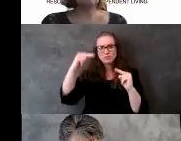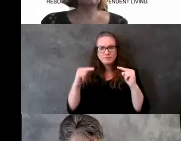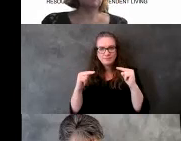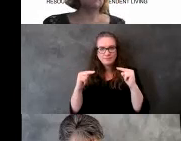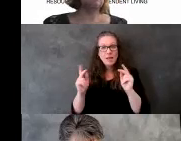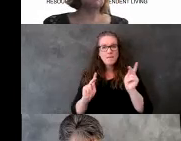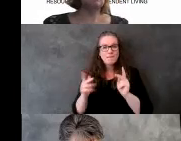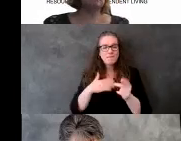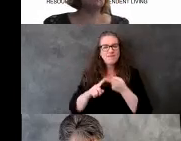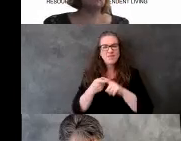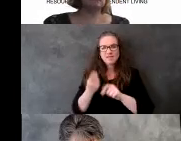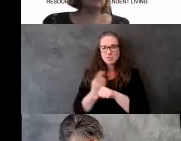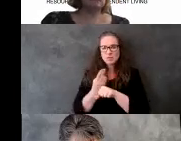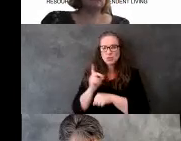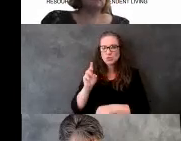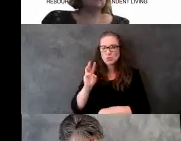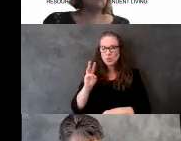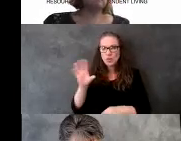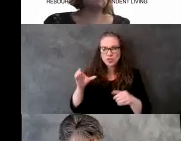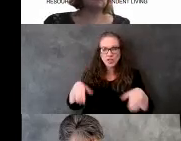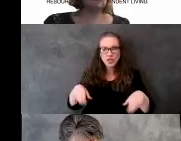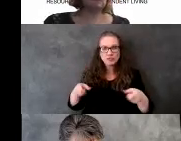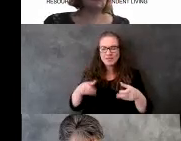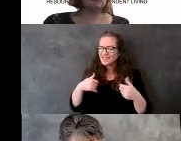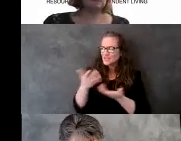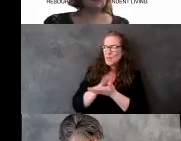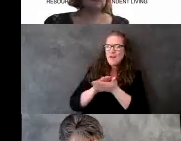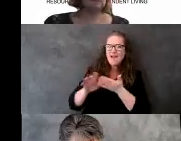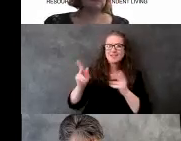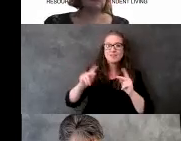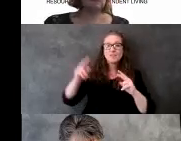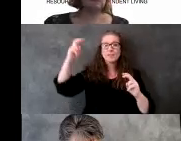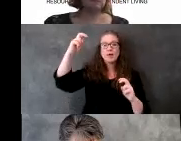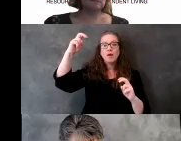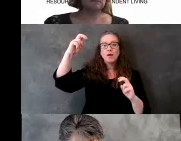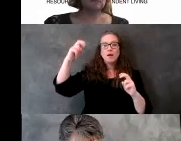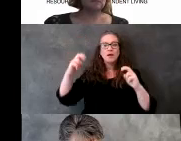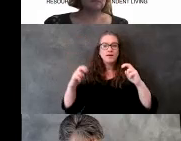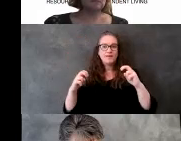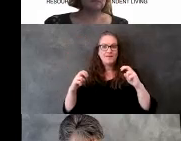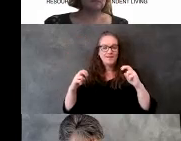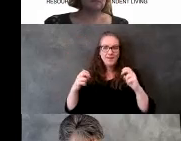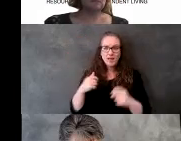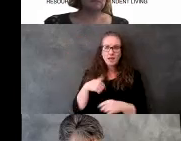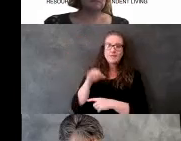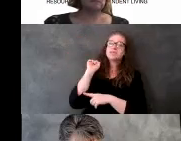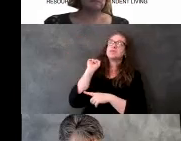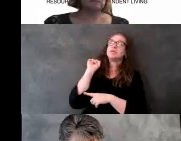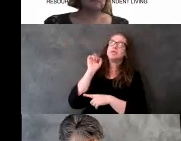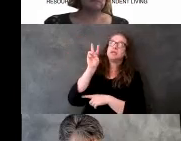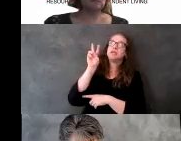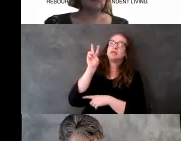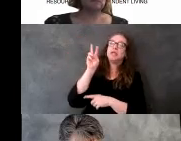so nice if somebody is thoughtful to come and sit down and talk to them at their eye level. They don't have to strain up to look, and the person